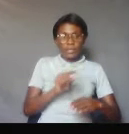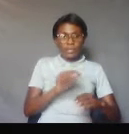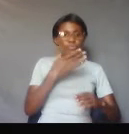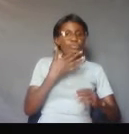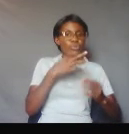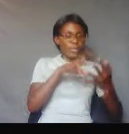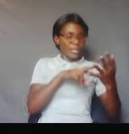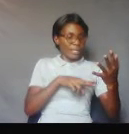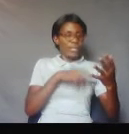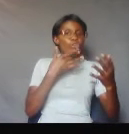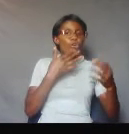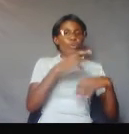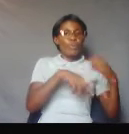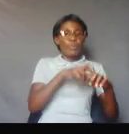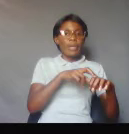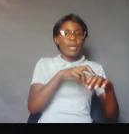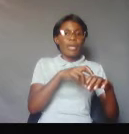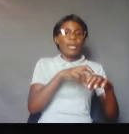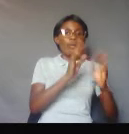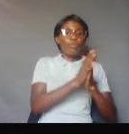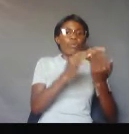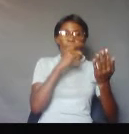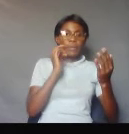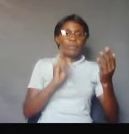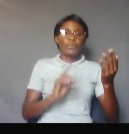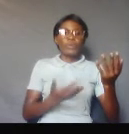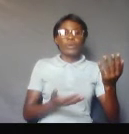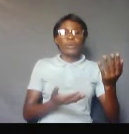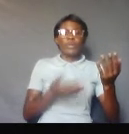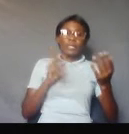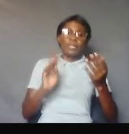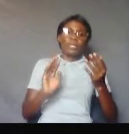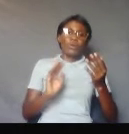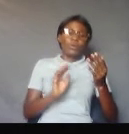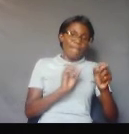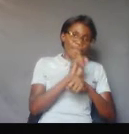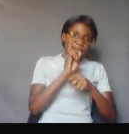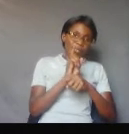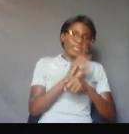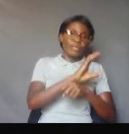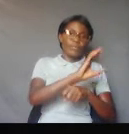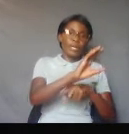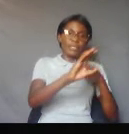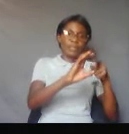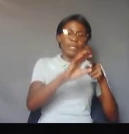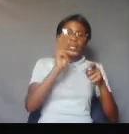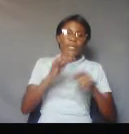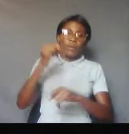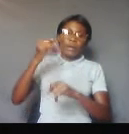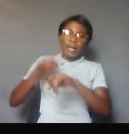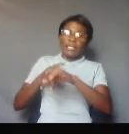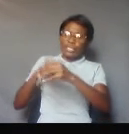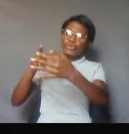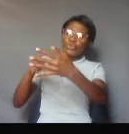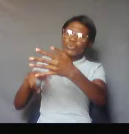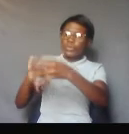text, because as TG will also show, we draw on the insights of critical biblical scholarship in order to